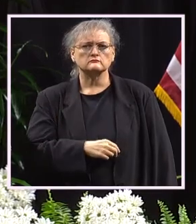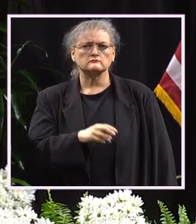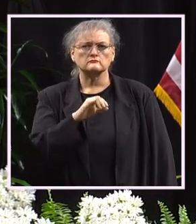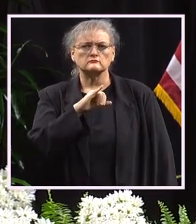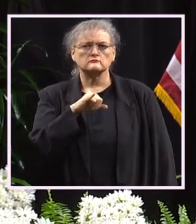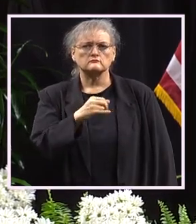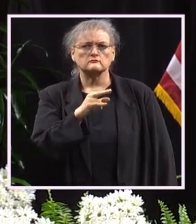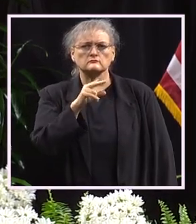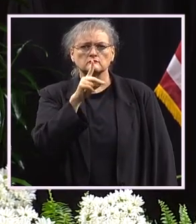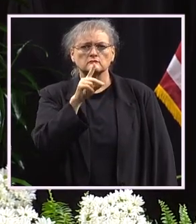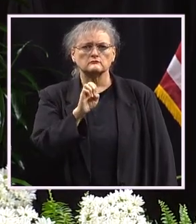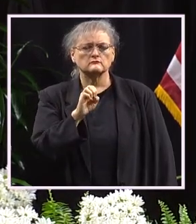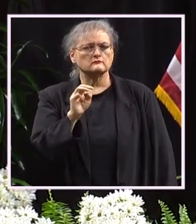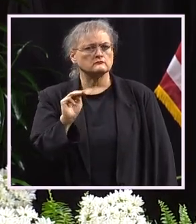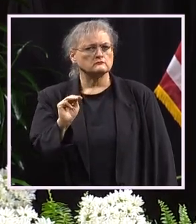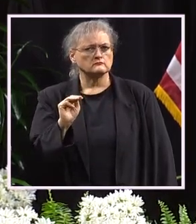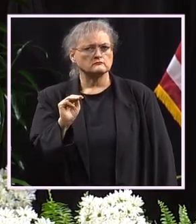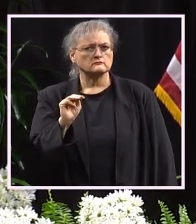Jude Zion Morin,